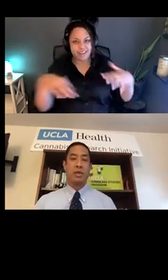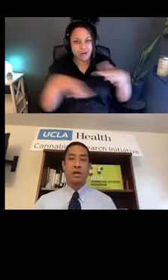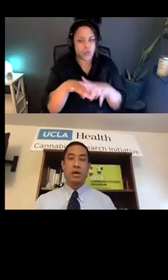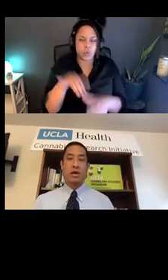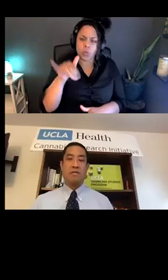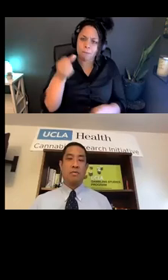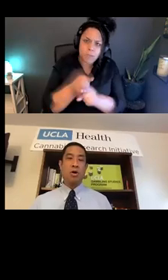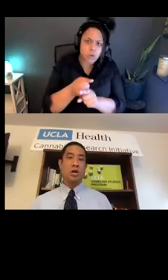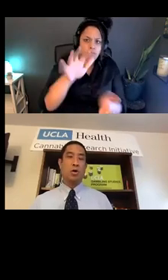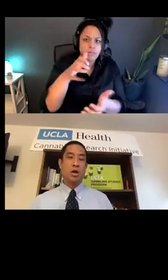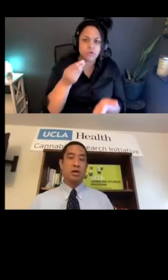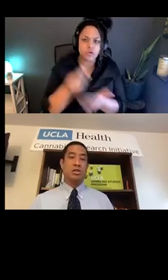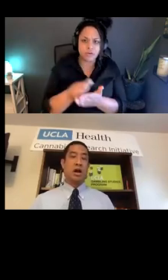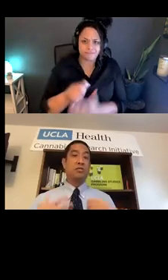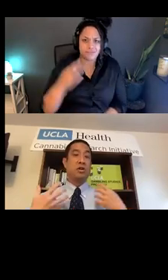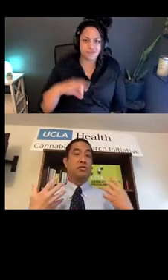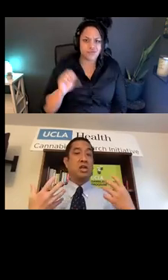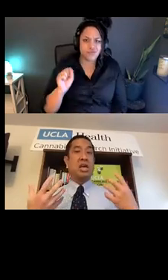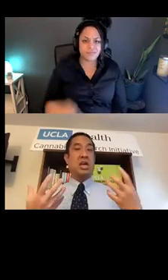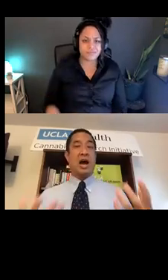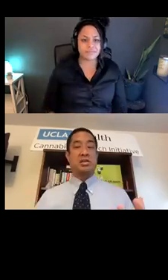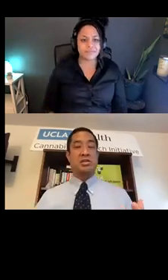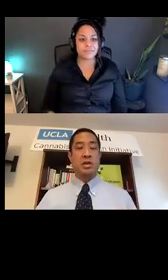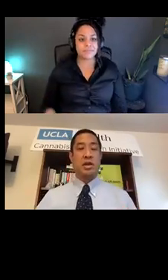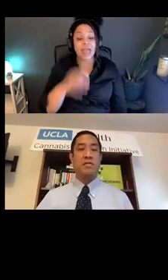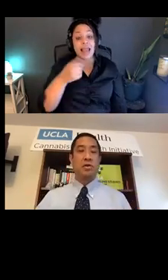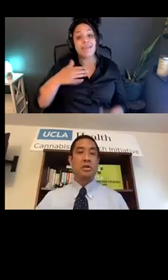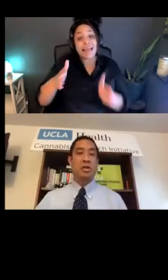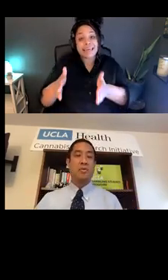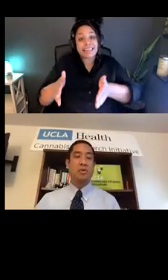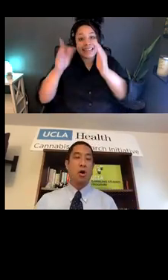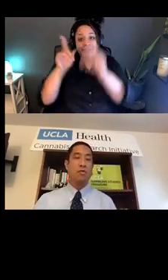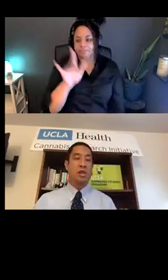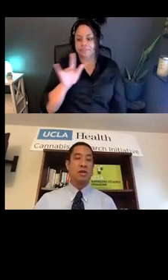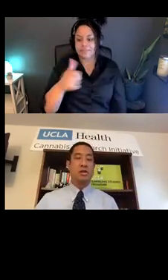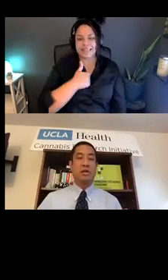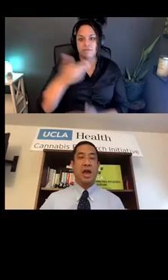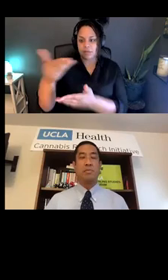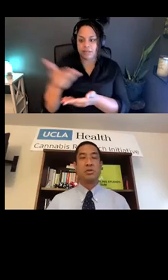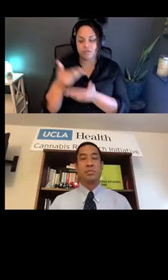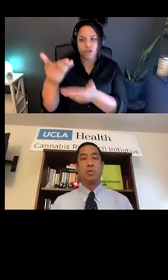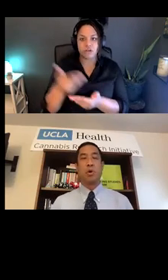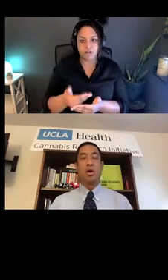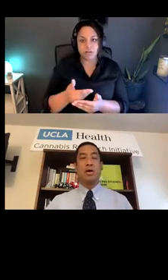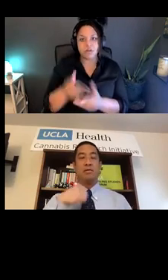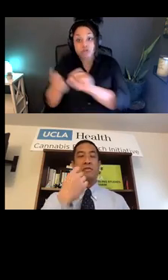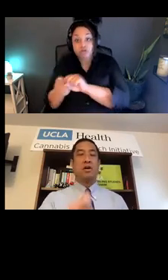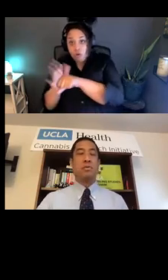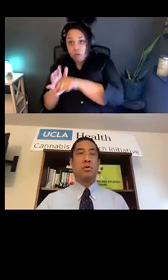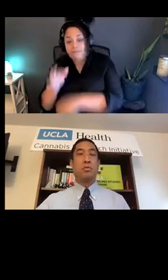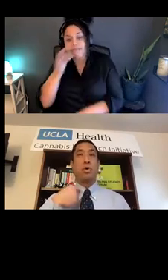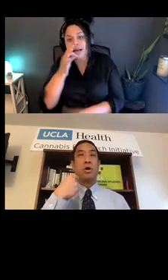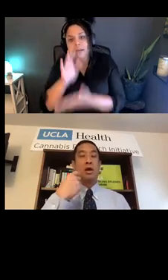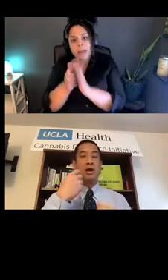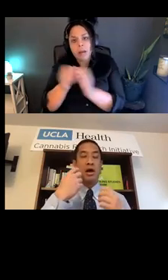powerful. And even more so, self-delivery kiosks. And even during the time of COVID, the idea of cannabis being more